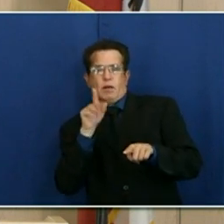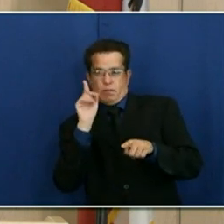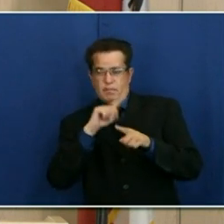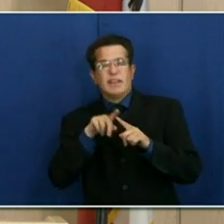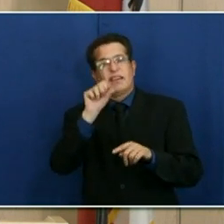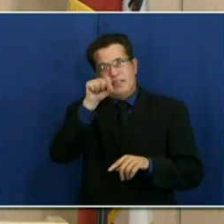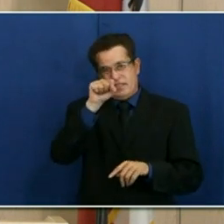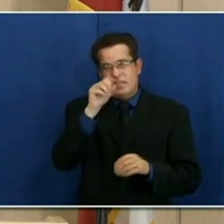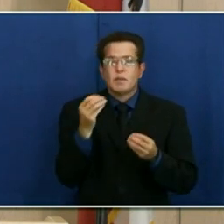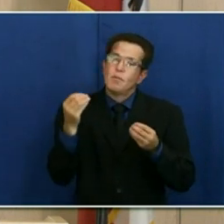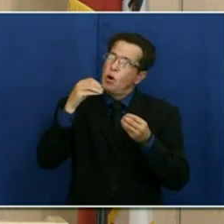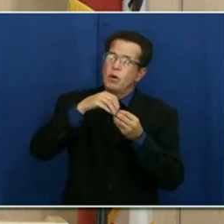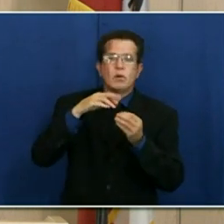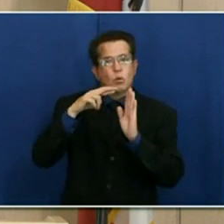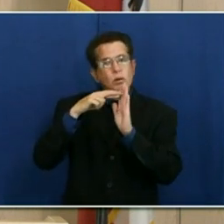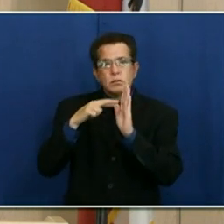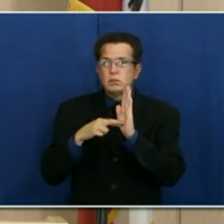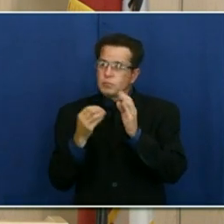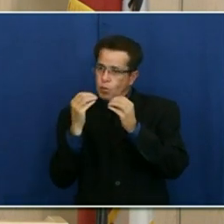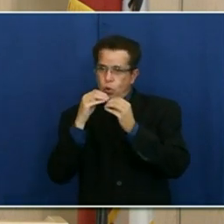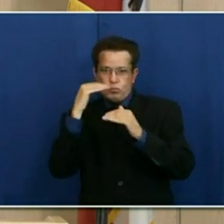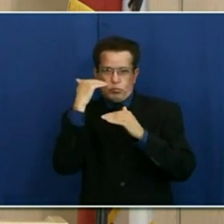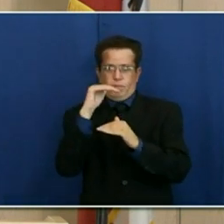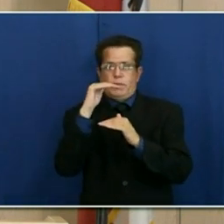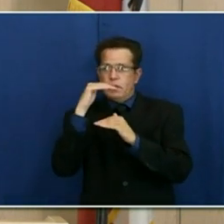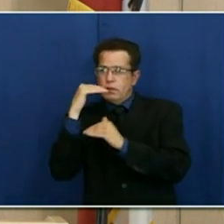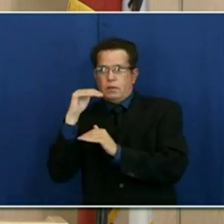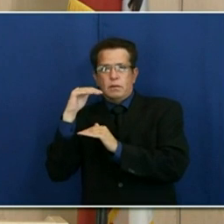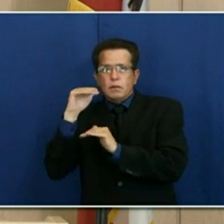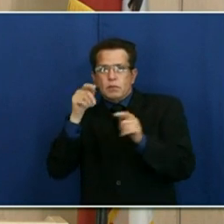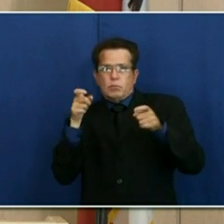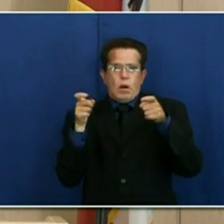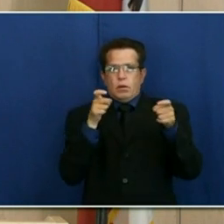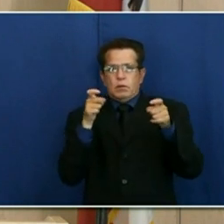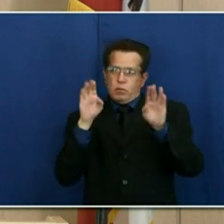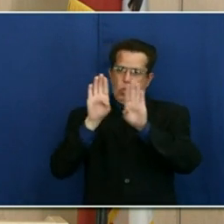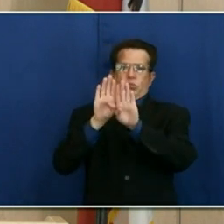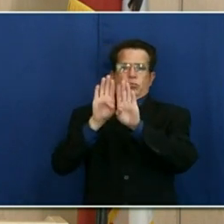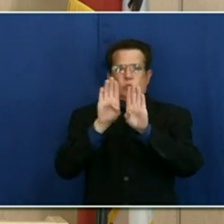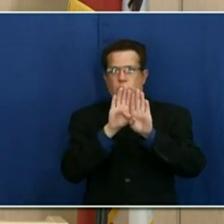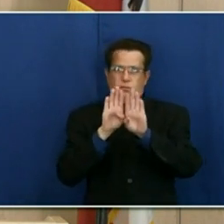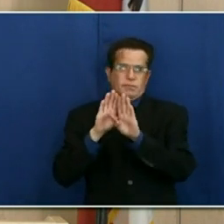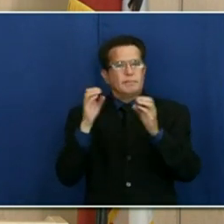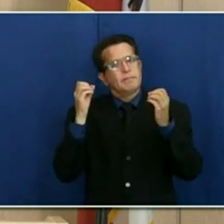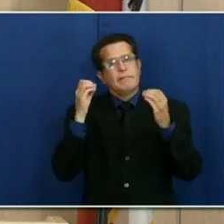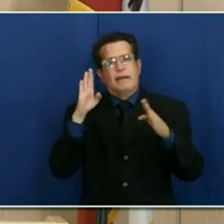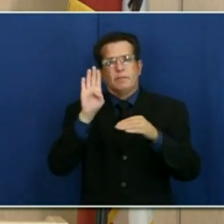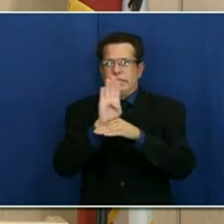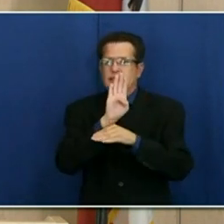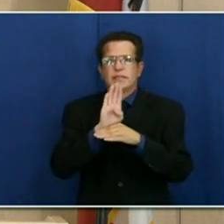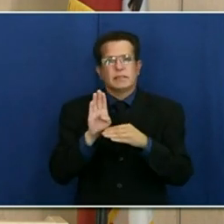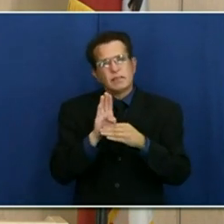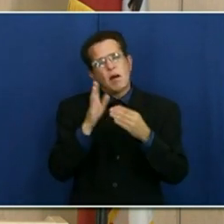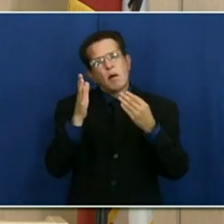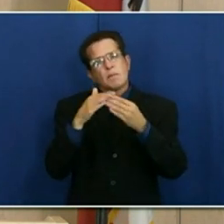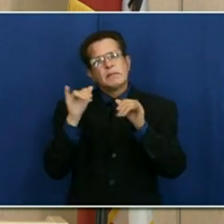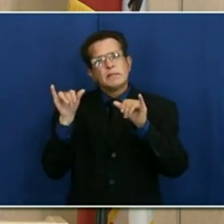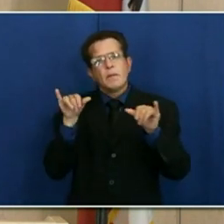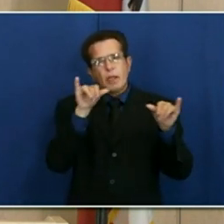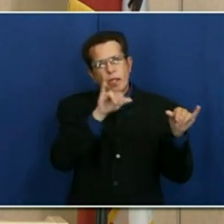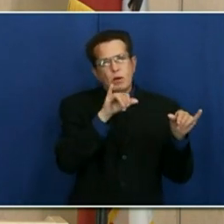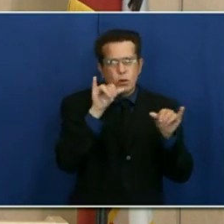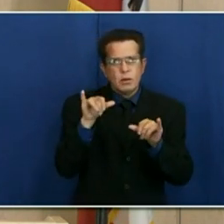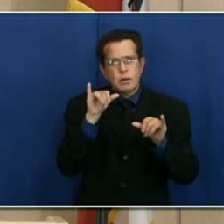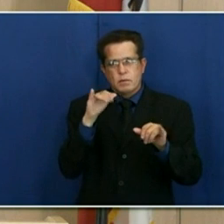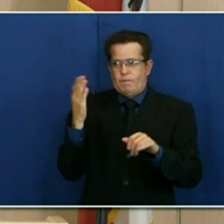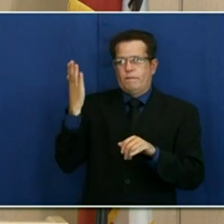reimpose additional restrictions on a variety of indoor operations. It is somewhat similar, although not exact, as the